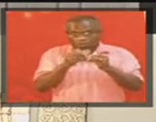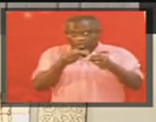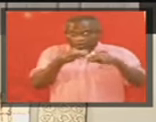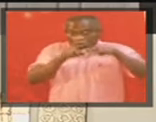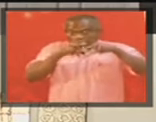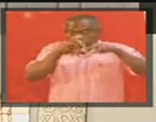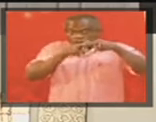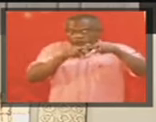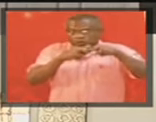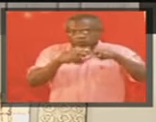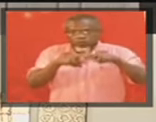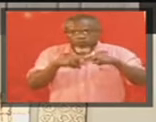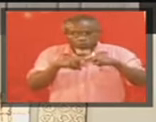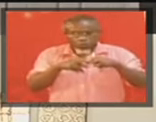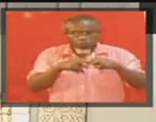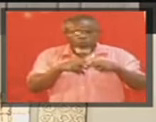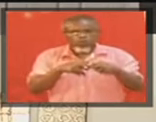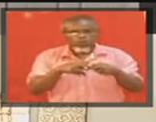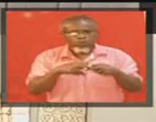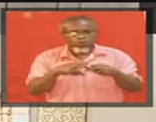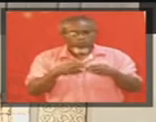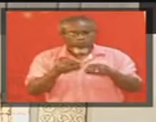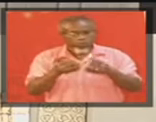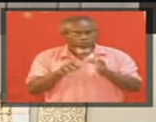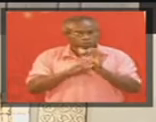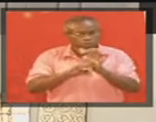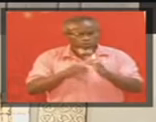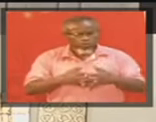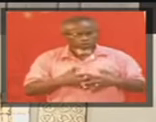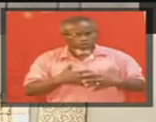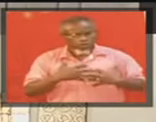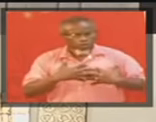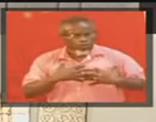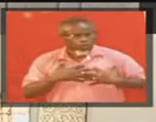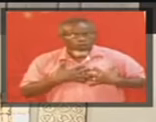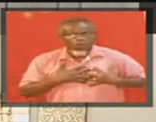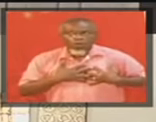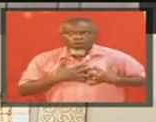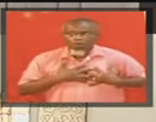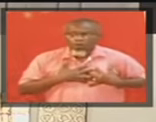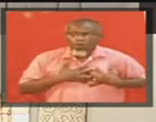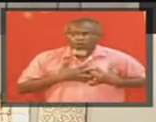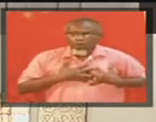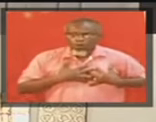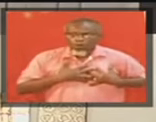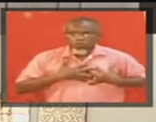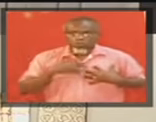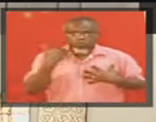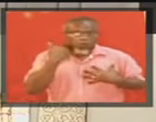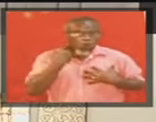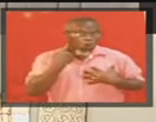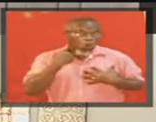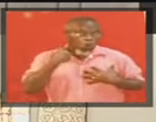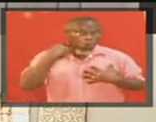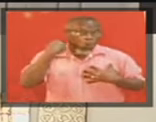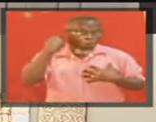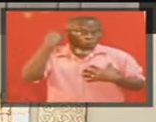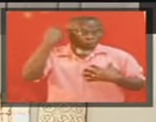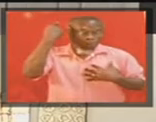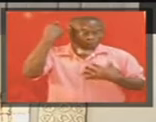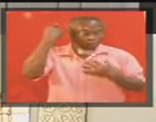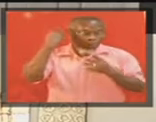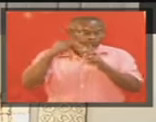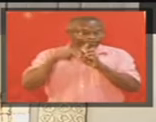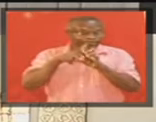breath, they find that they really have difficulty breathing, fevers are going up consistently,